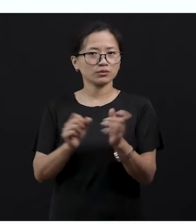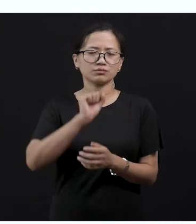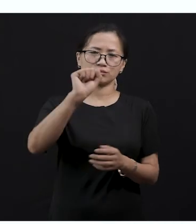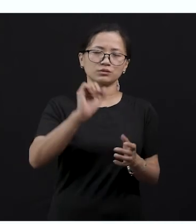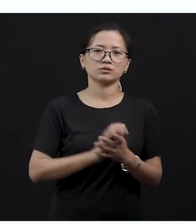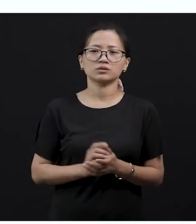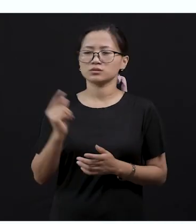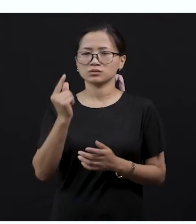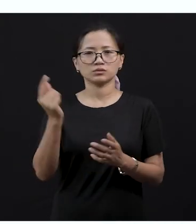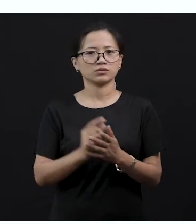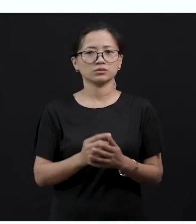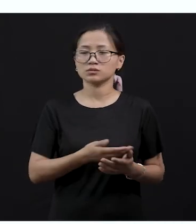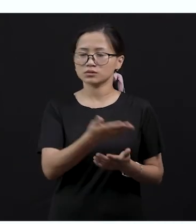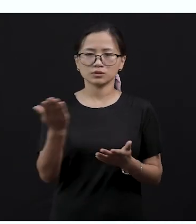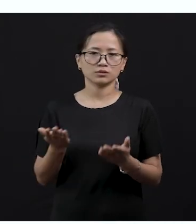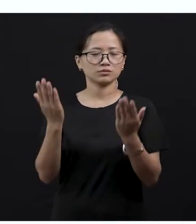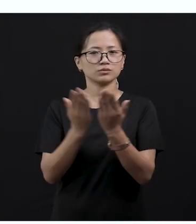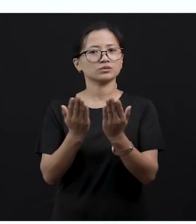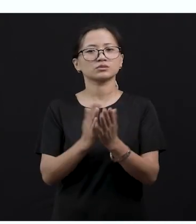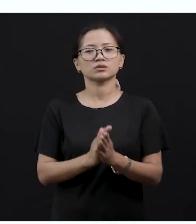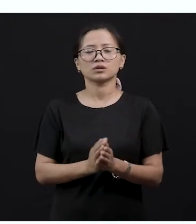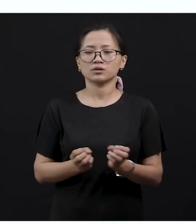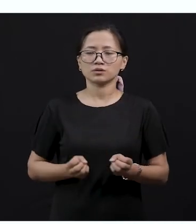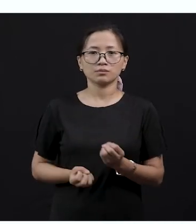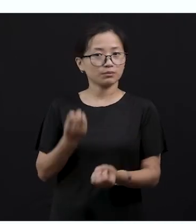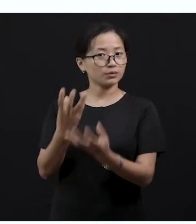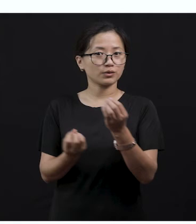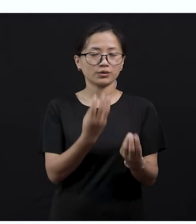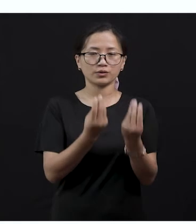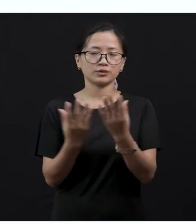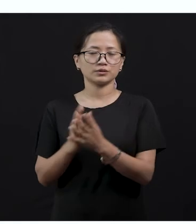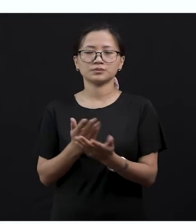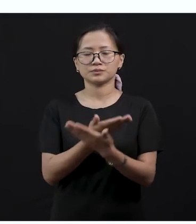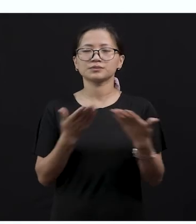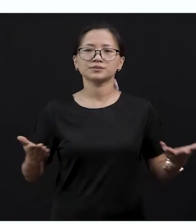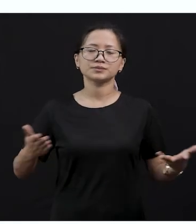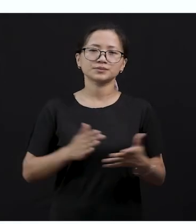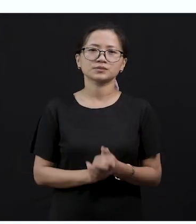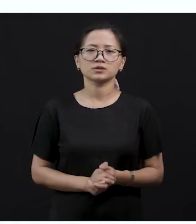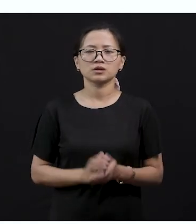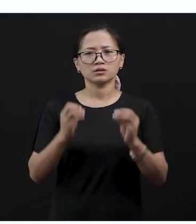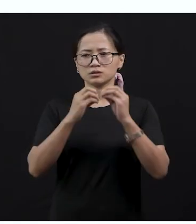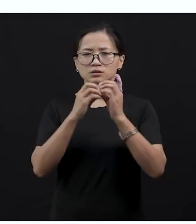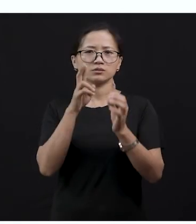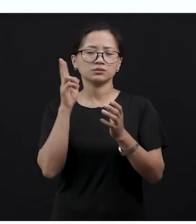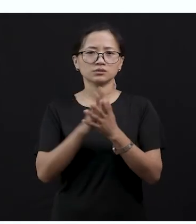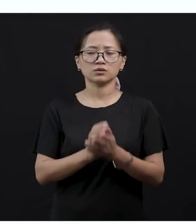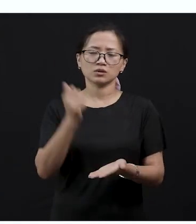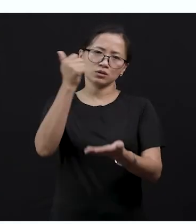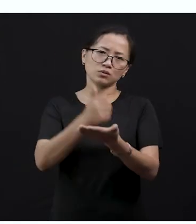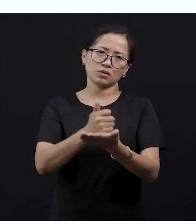their clothes, we will not use their books, and they burned them. Then sometimes the British also give